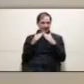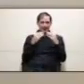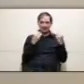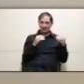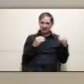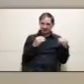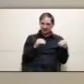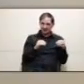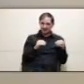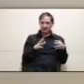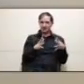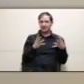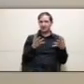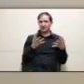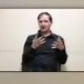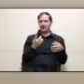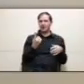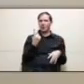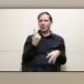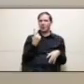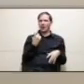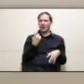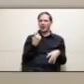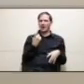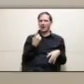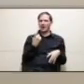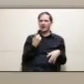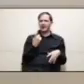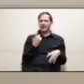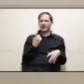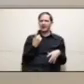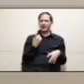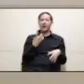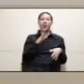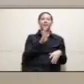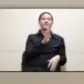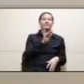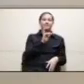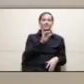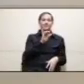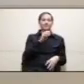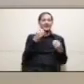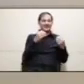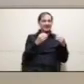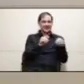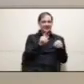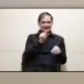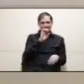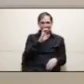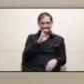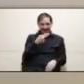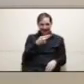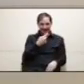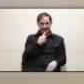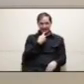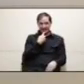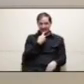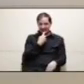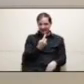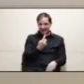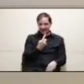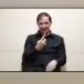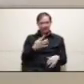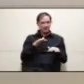One of, I think it was Business Tech, wrote and said, and I quote, "Life is increasingly unbearable for